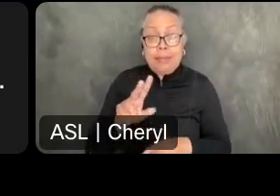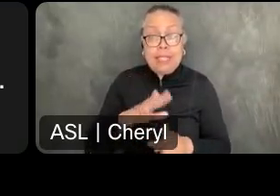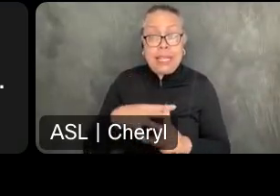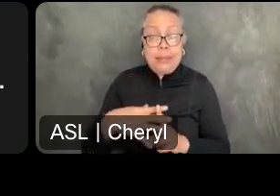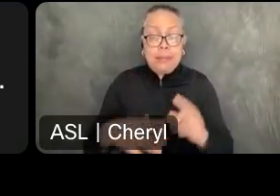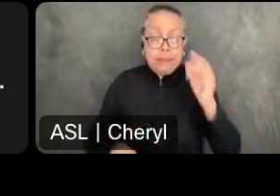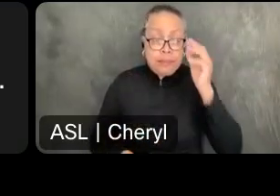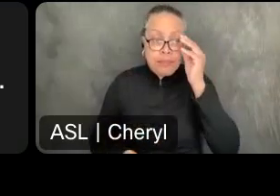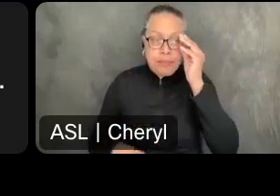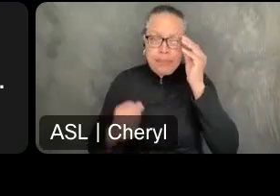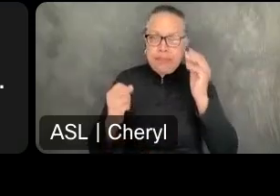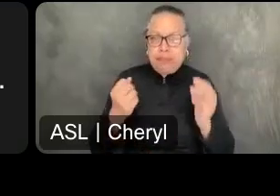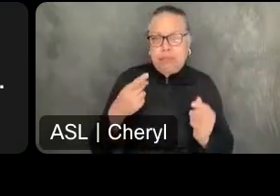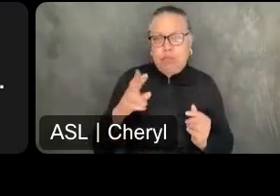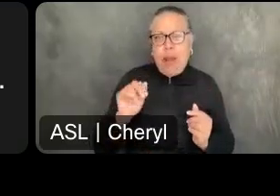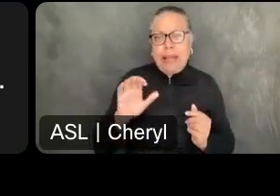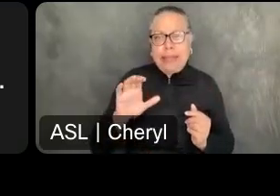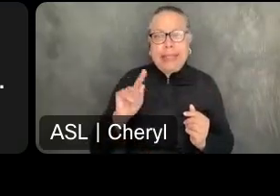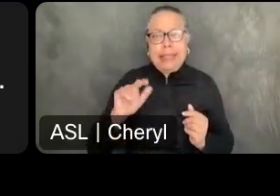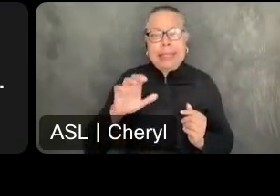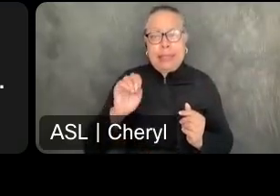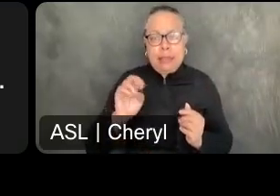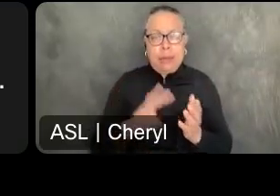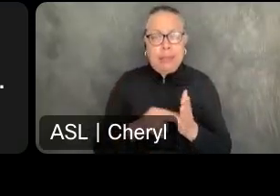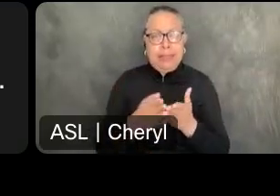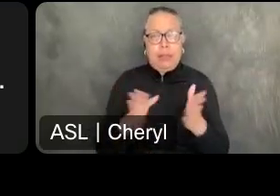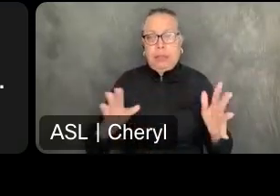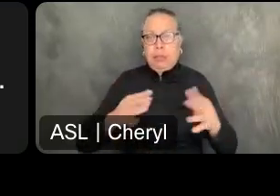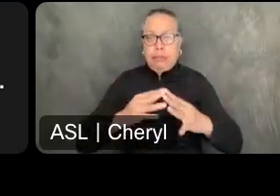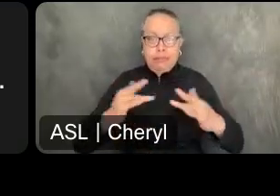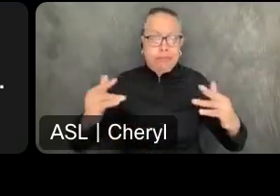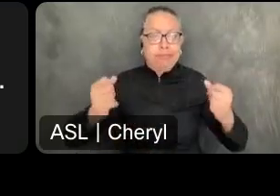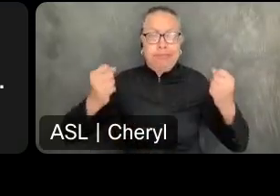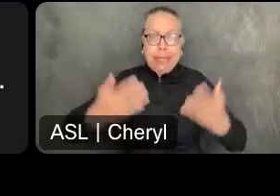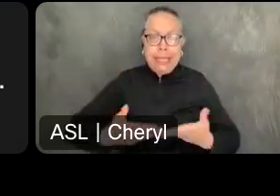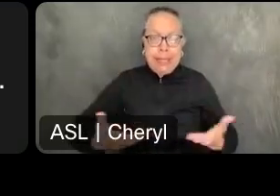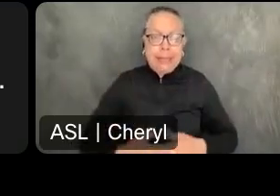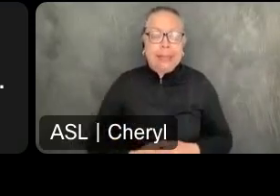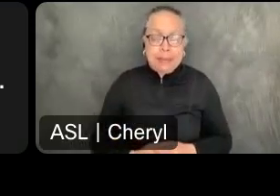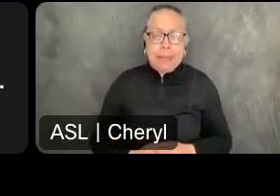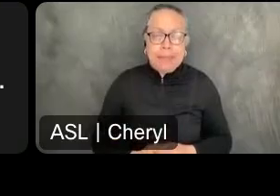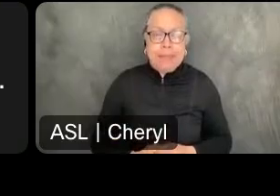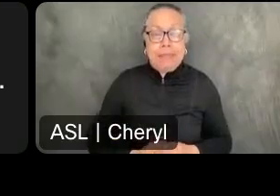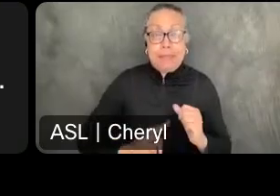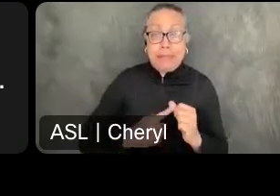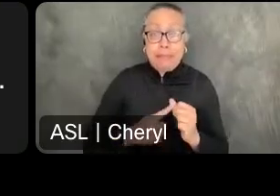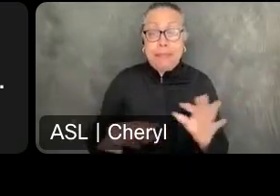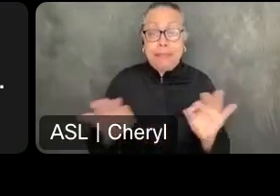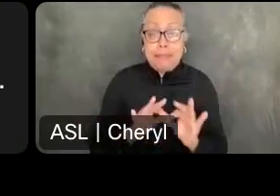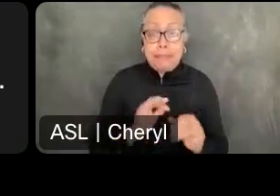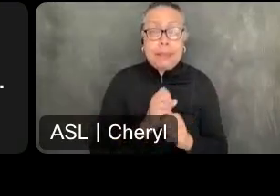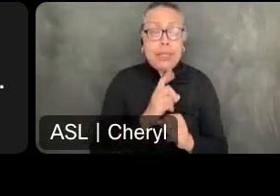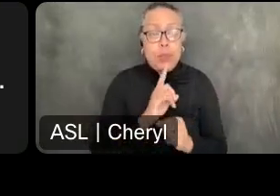using that term practice in the broadest sense possible. So first and foremost, making sure that you and